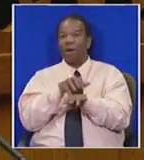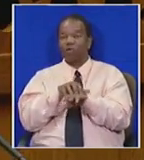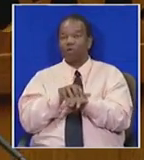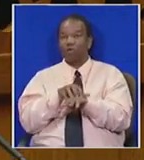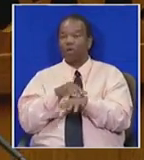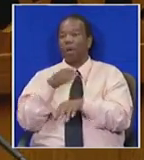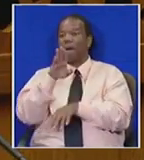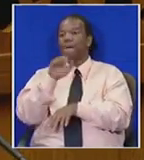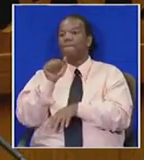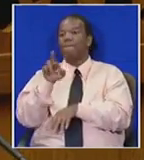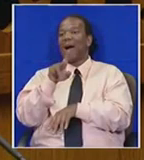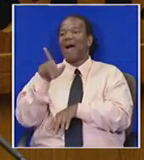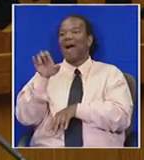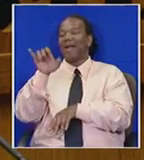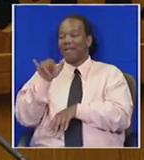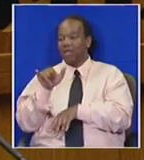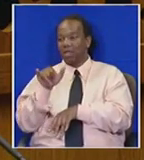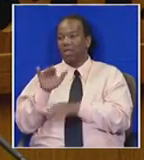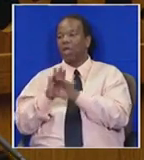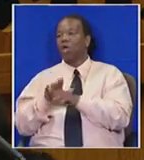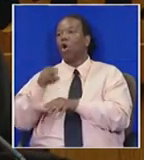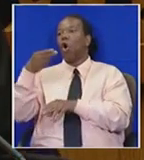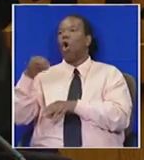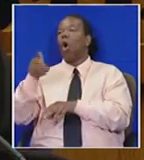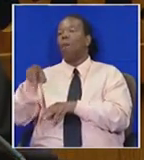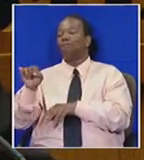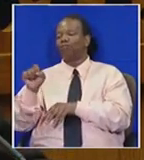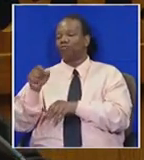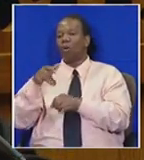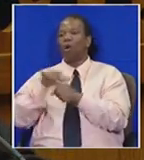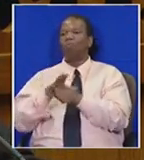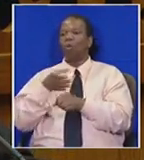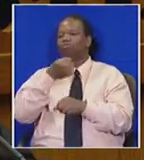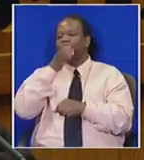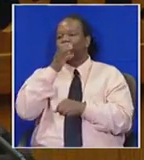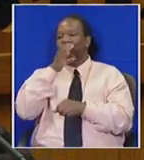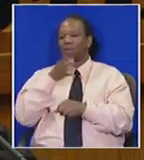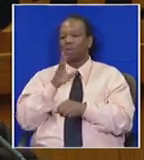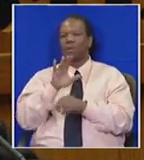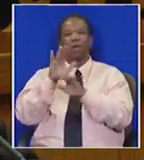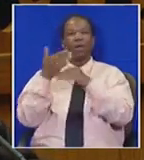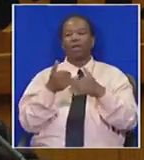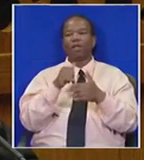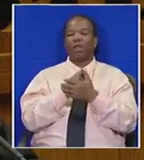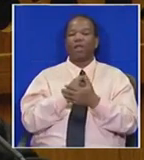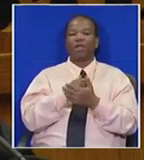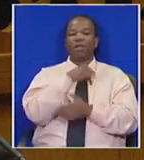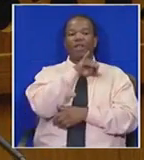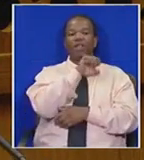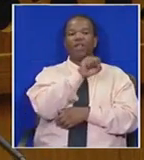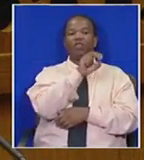and hops supply chain. On the morning of SONA itself, Japan's Isuzu